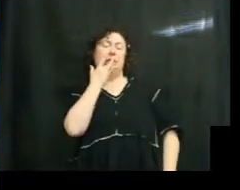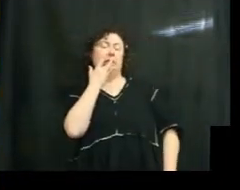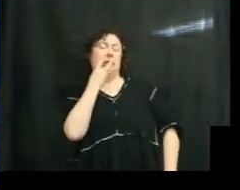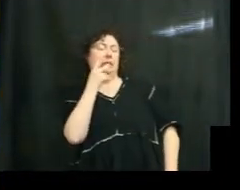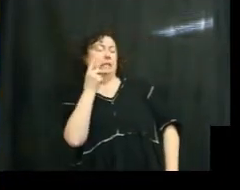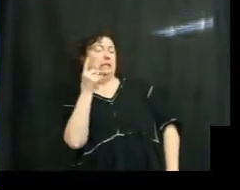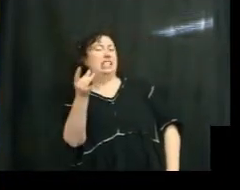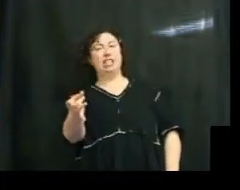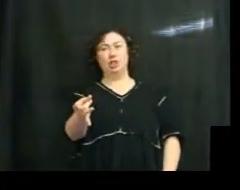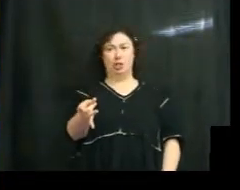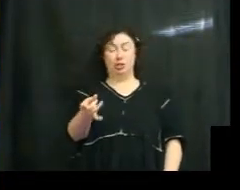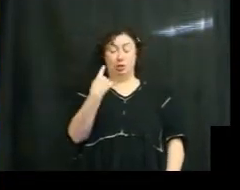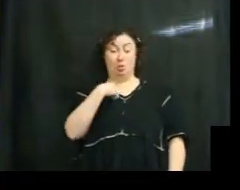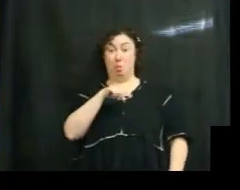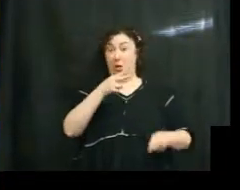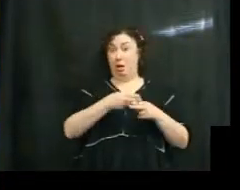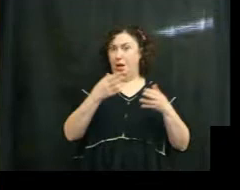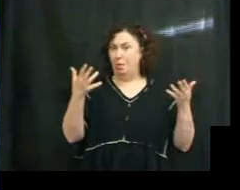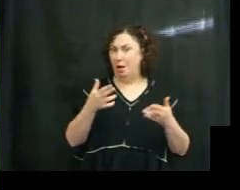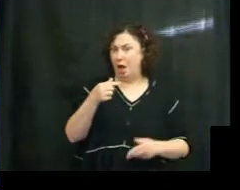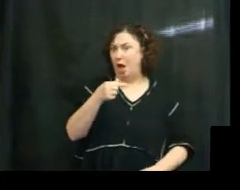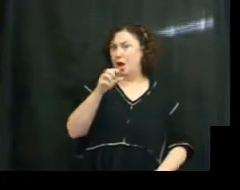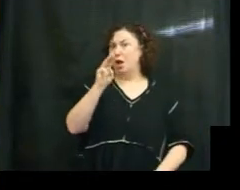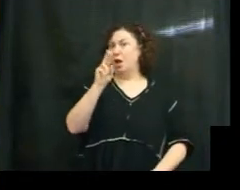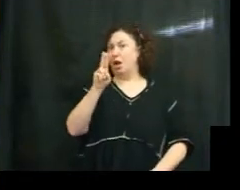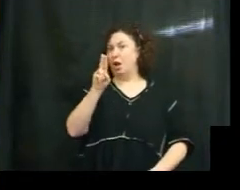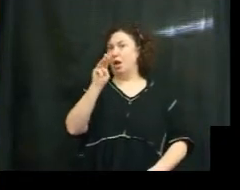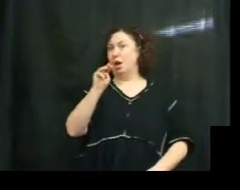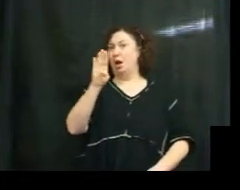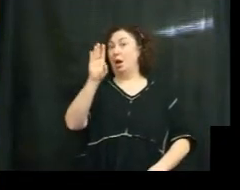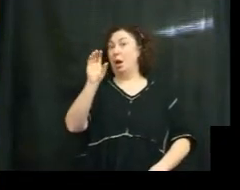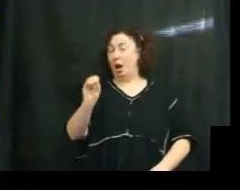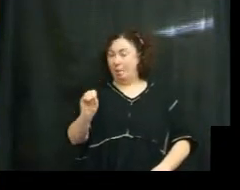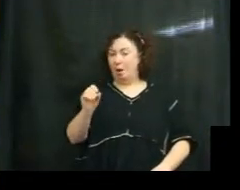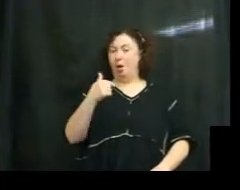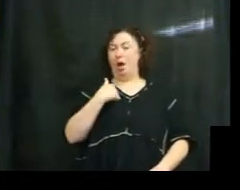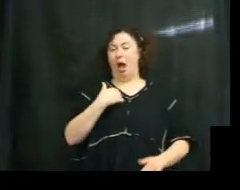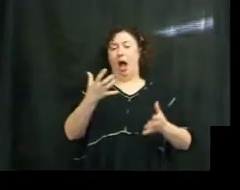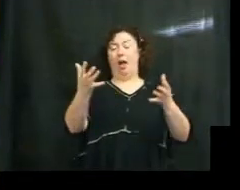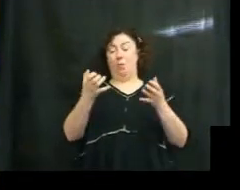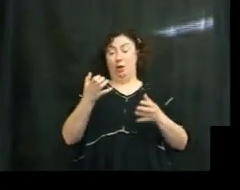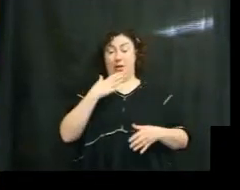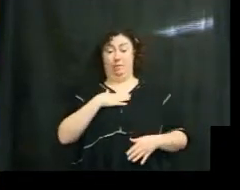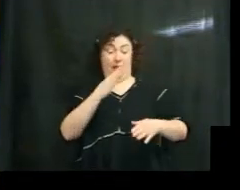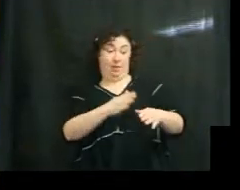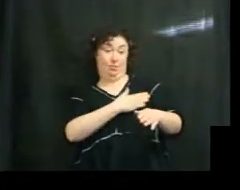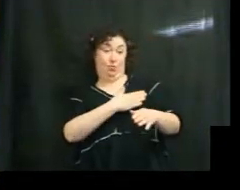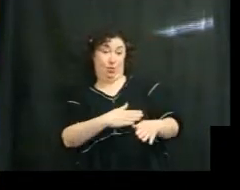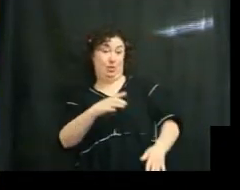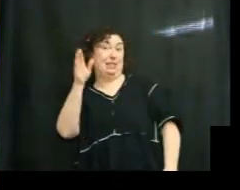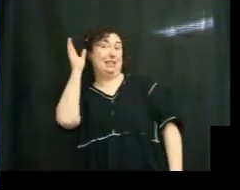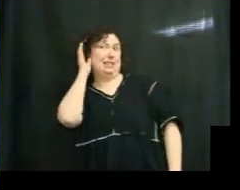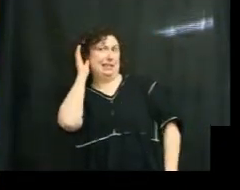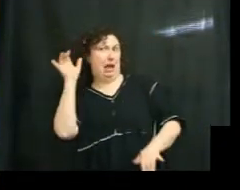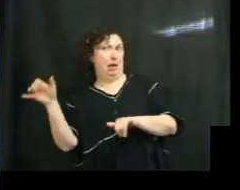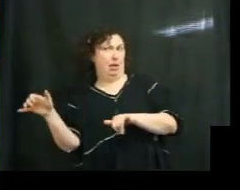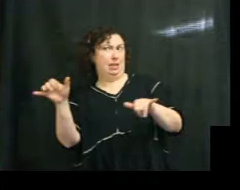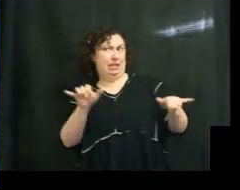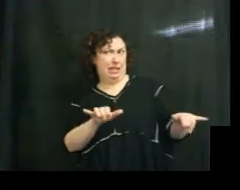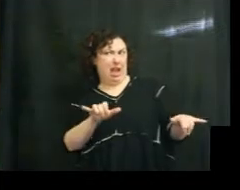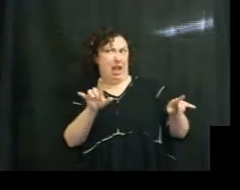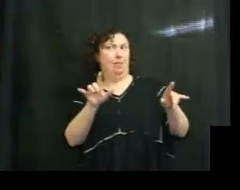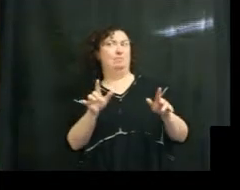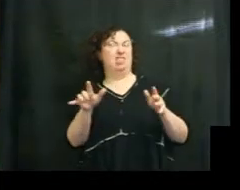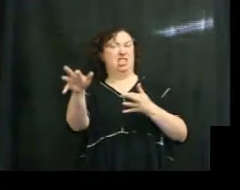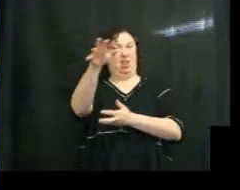tried. We call it gumbo, and that's what I wanted my music to sound like. Different styles combined to create